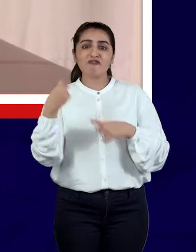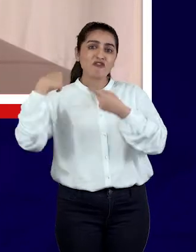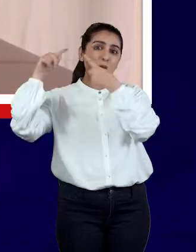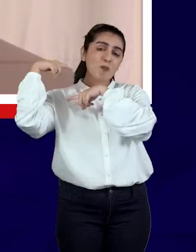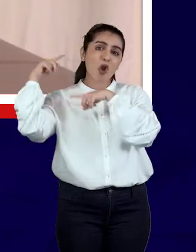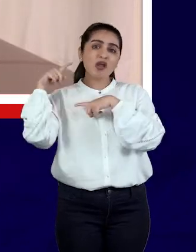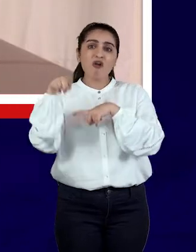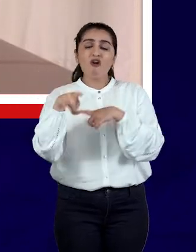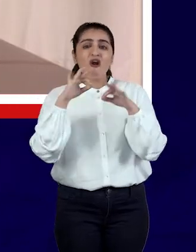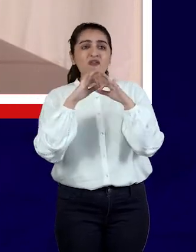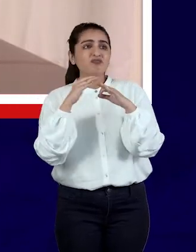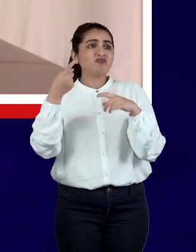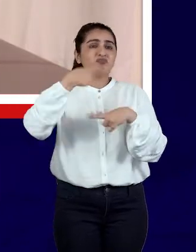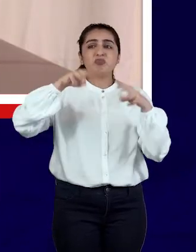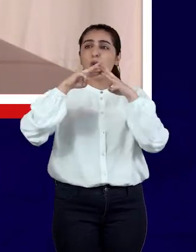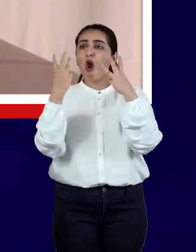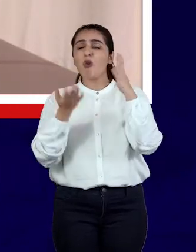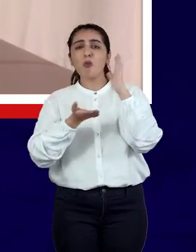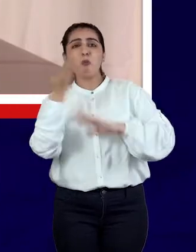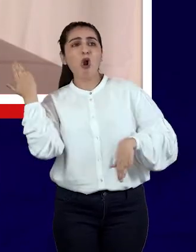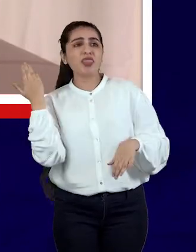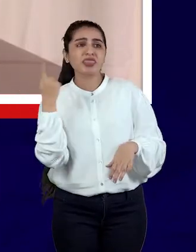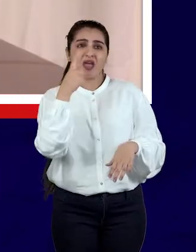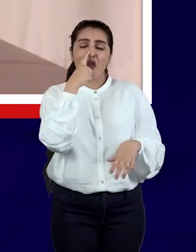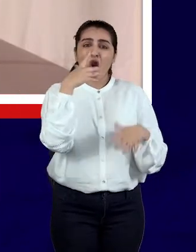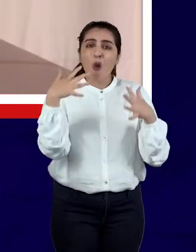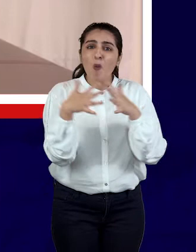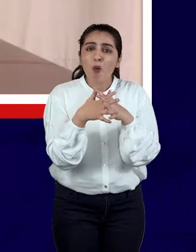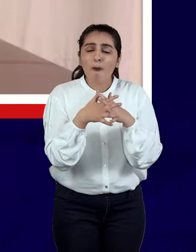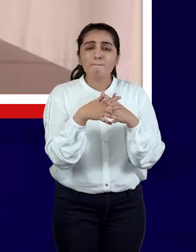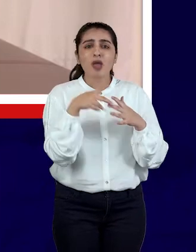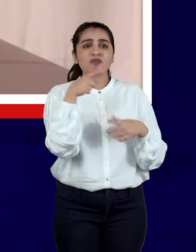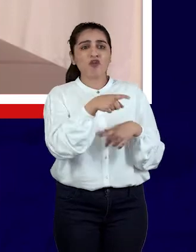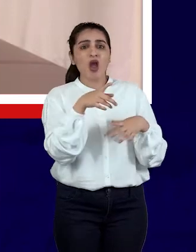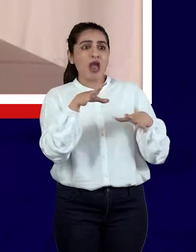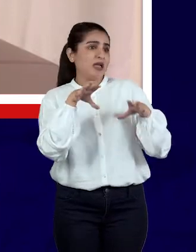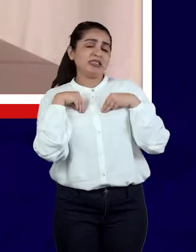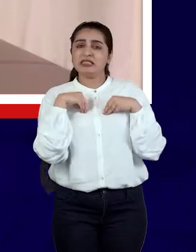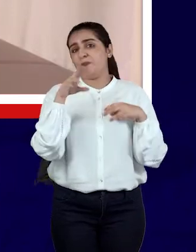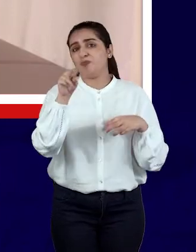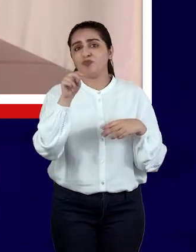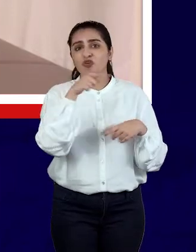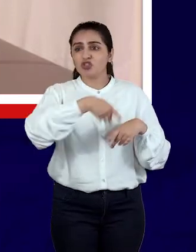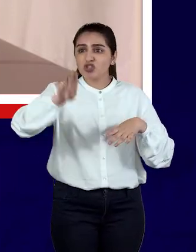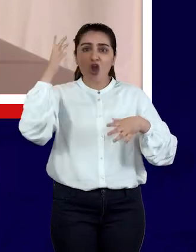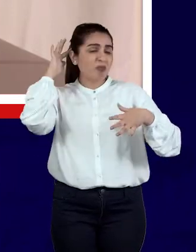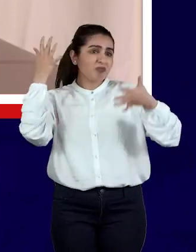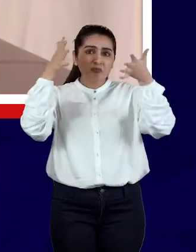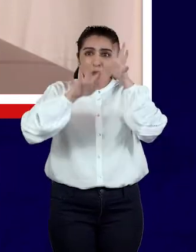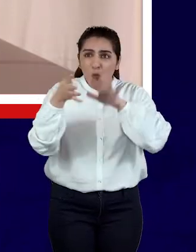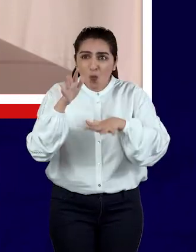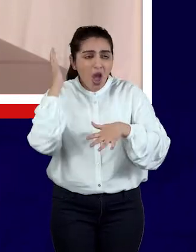80s, which was a fairly conservative society. Women from respectable families were not expected to go into the field